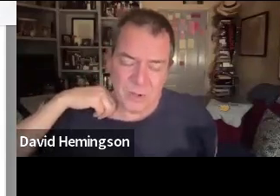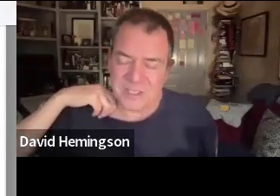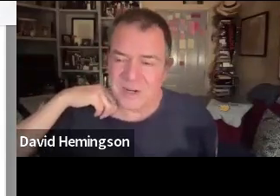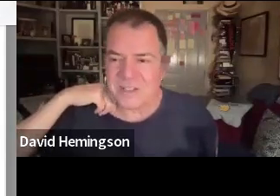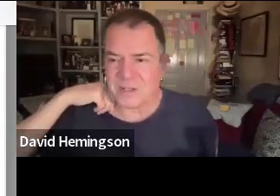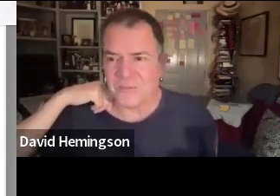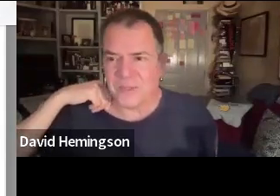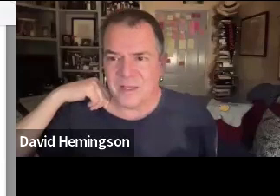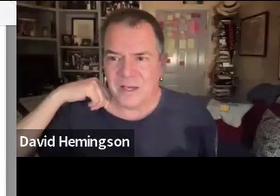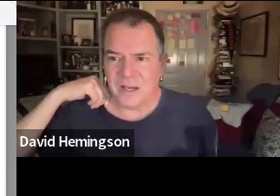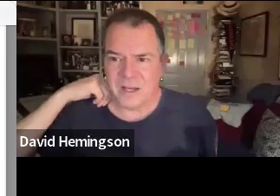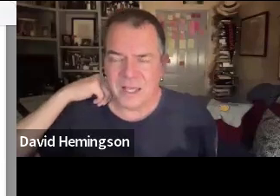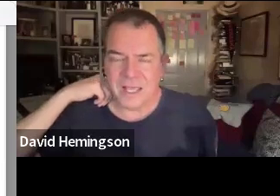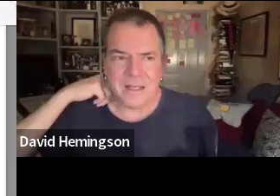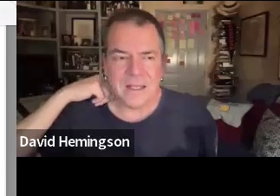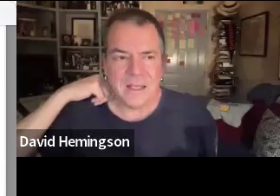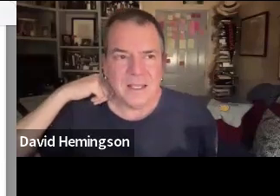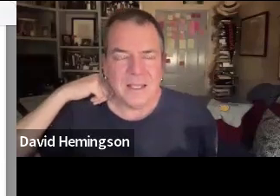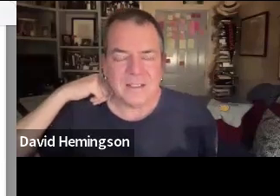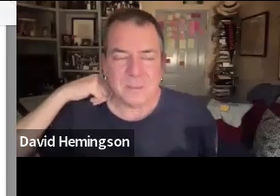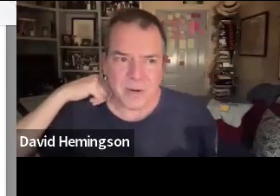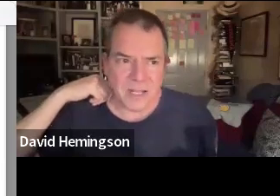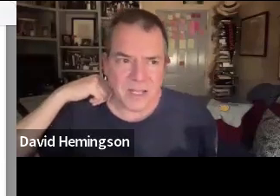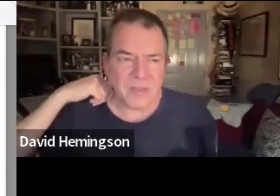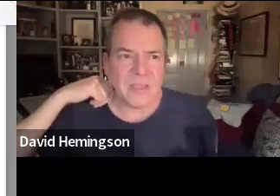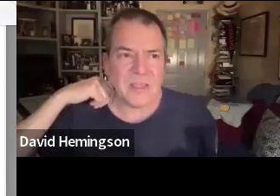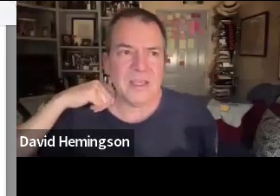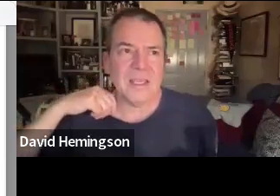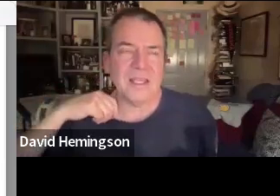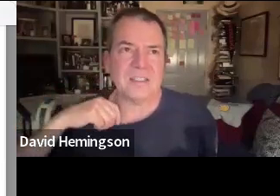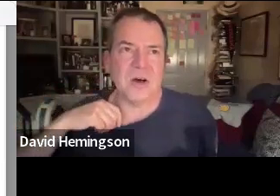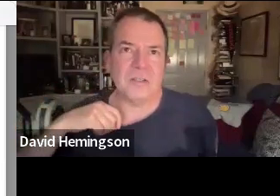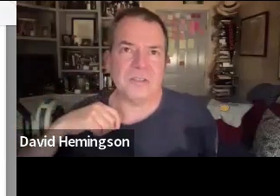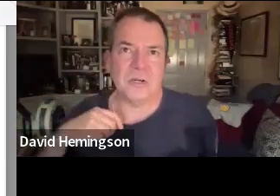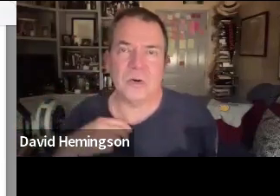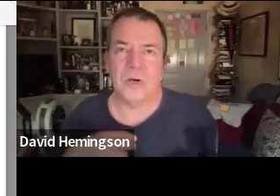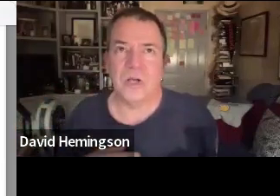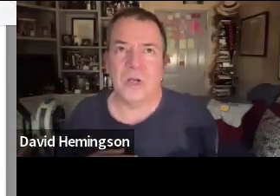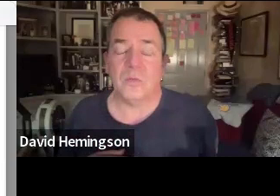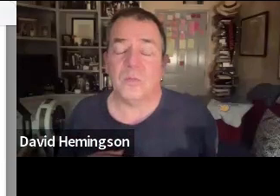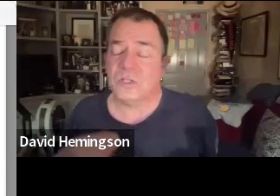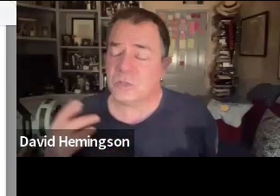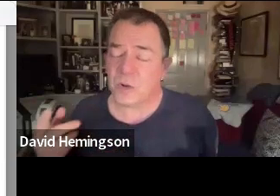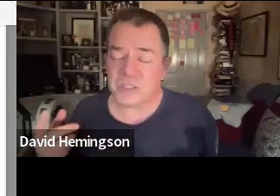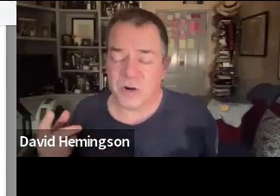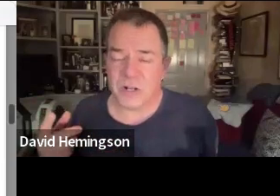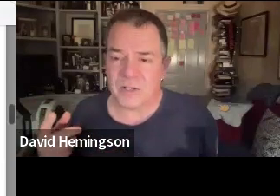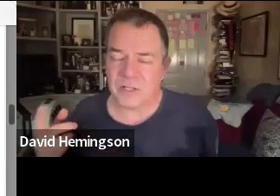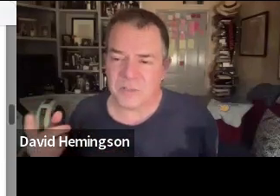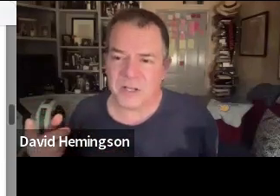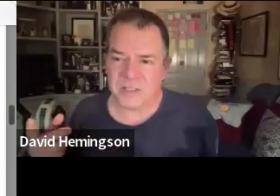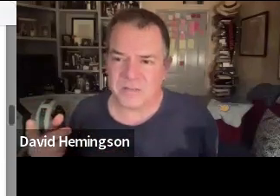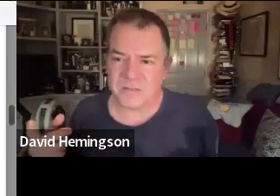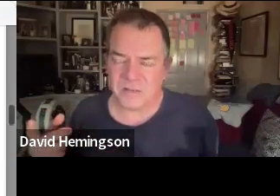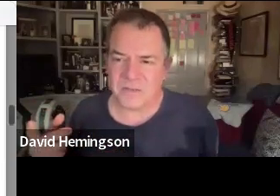that Paul has entered into, and it's a power dynamic thing. It's also, it shows Paul smart enough to